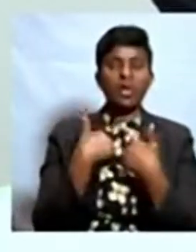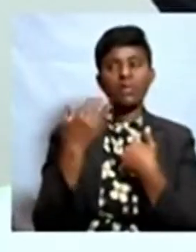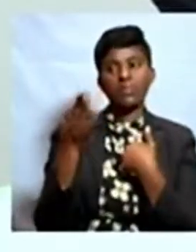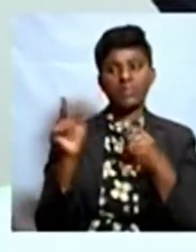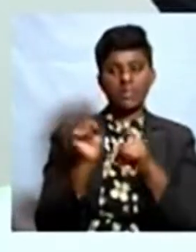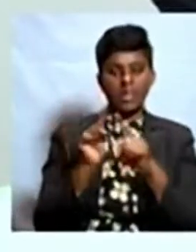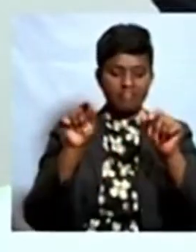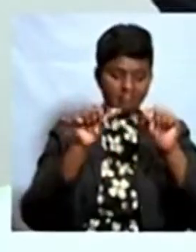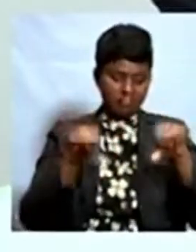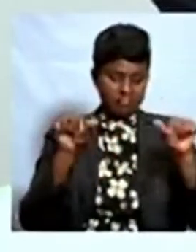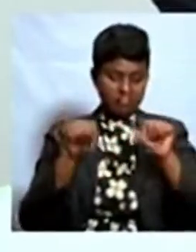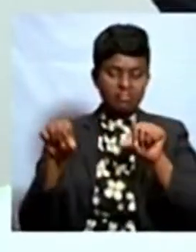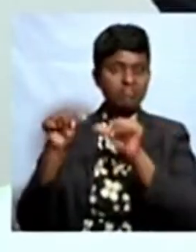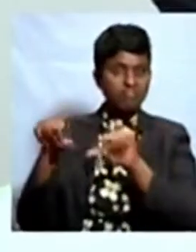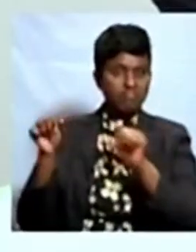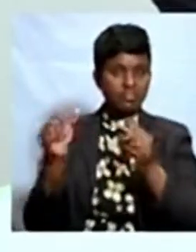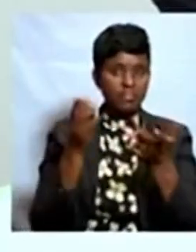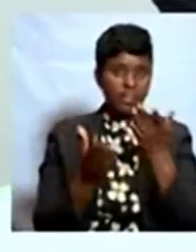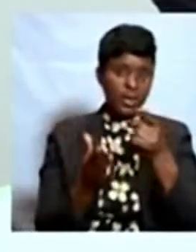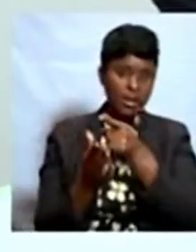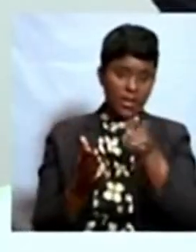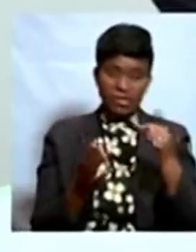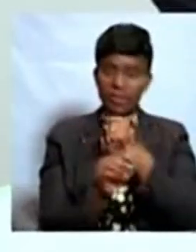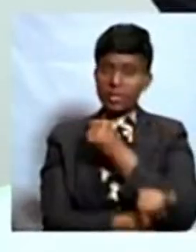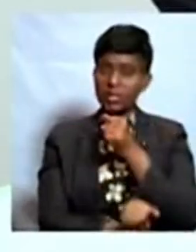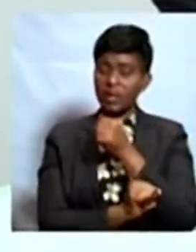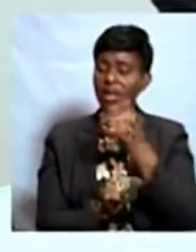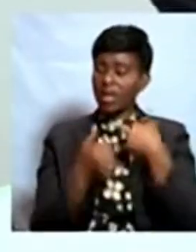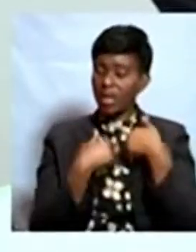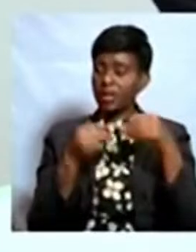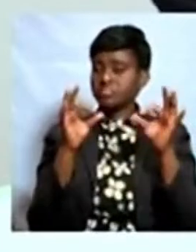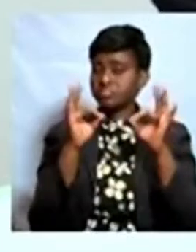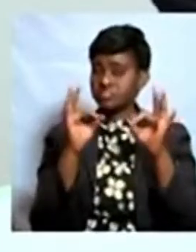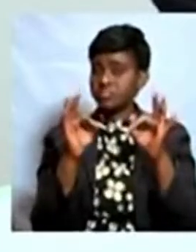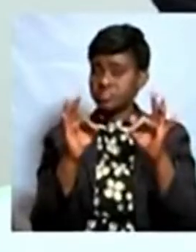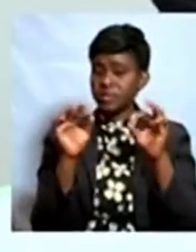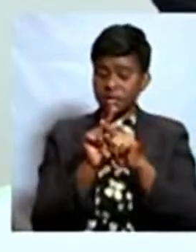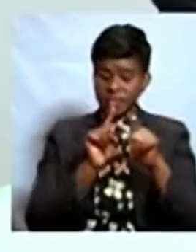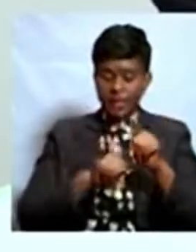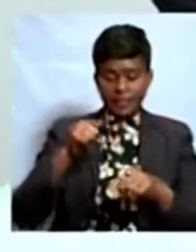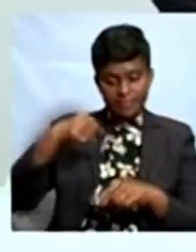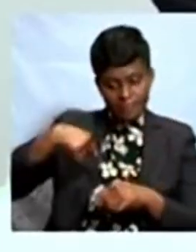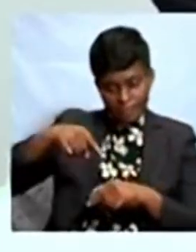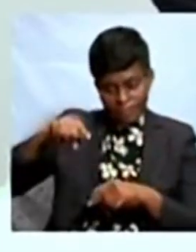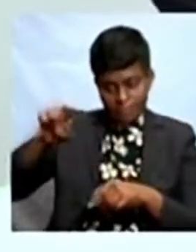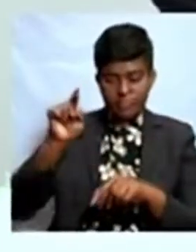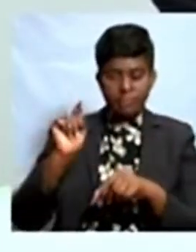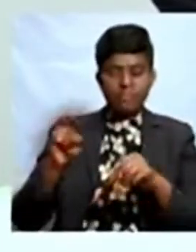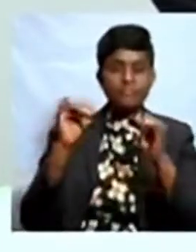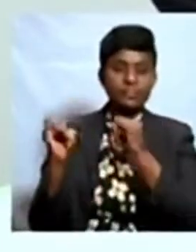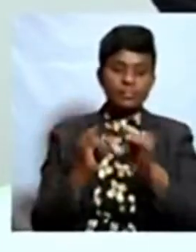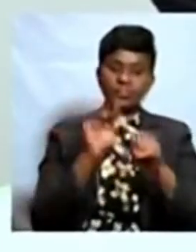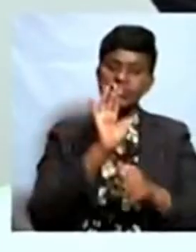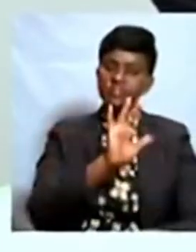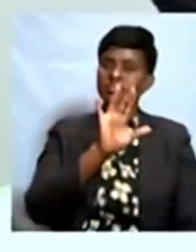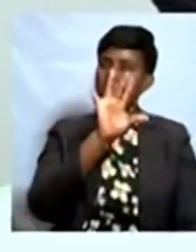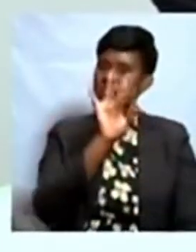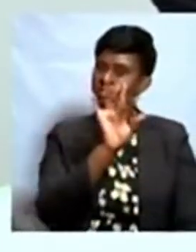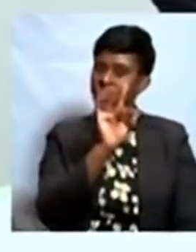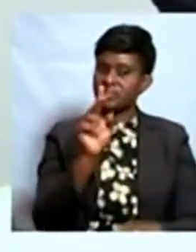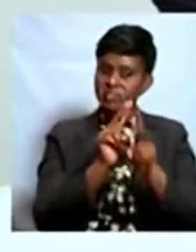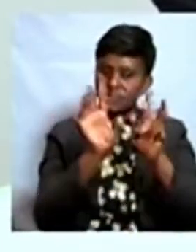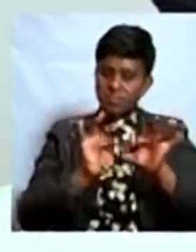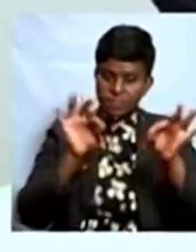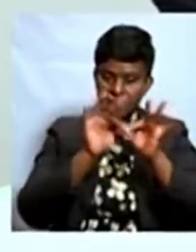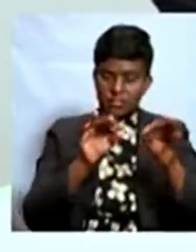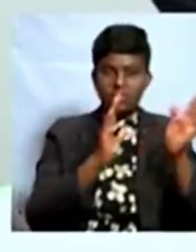by assessing whether the state has effectively and consistently implemented the 8 critical